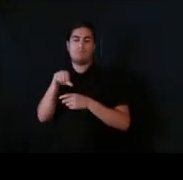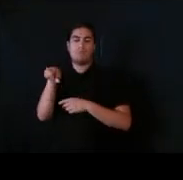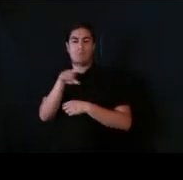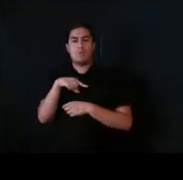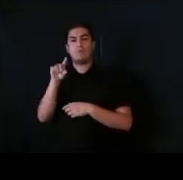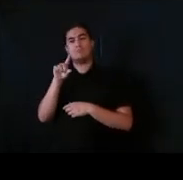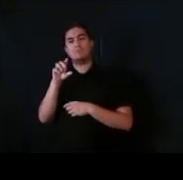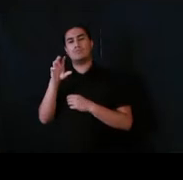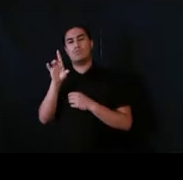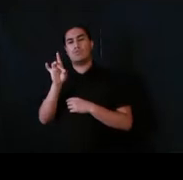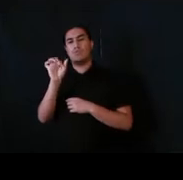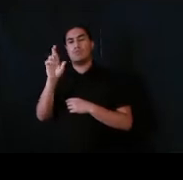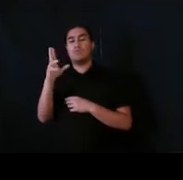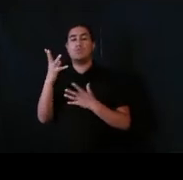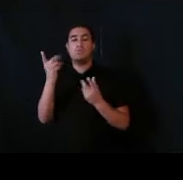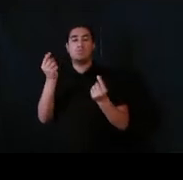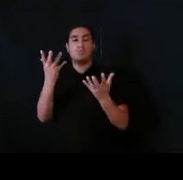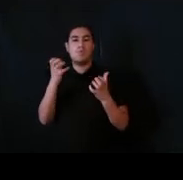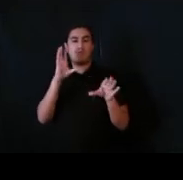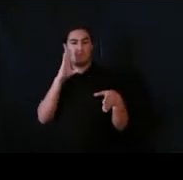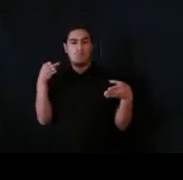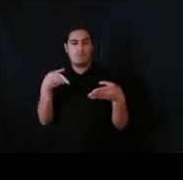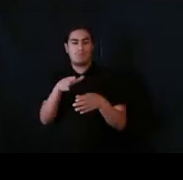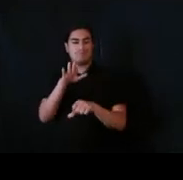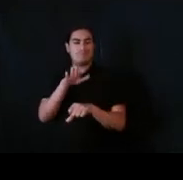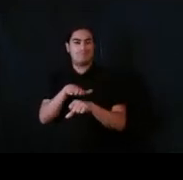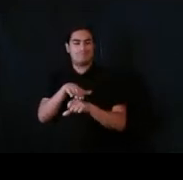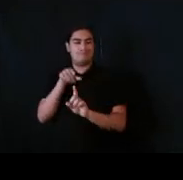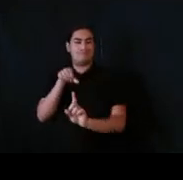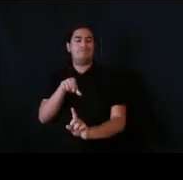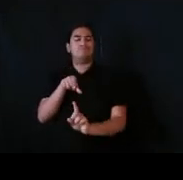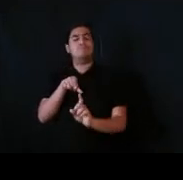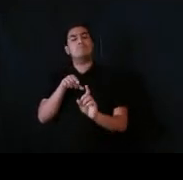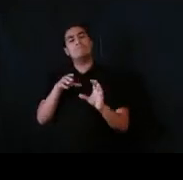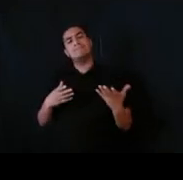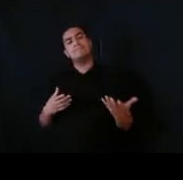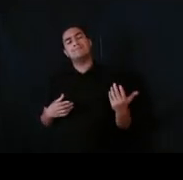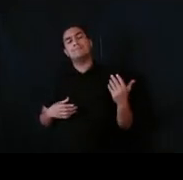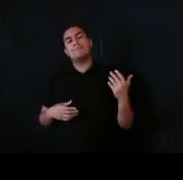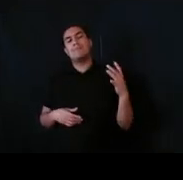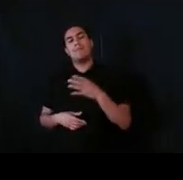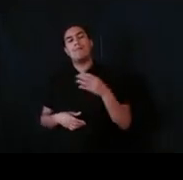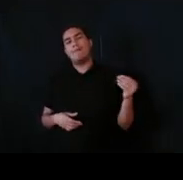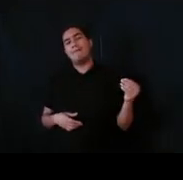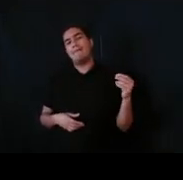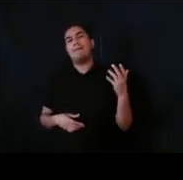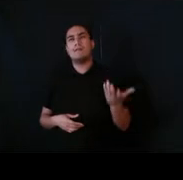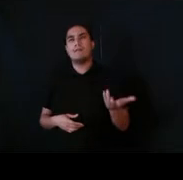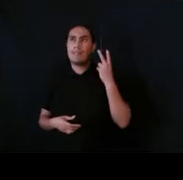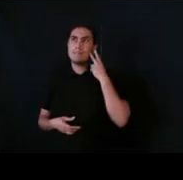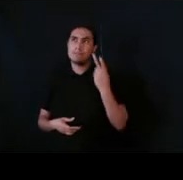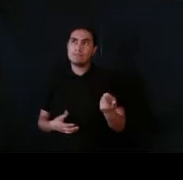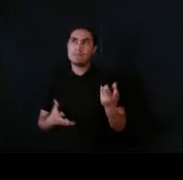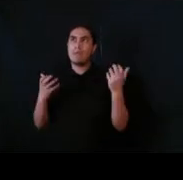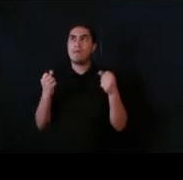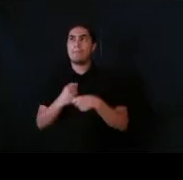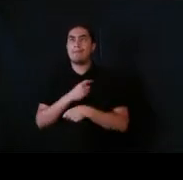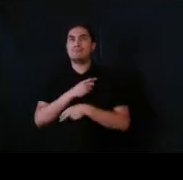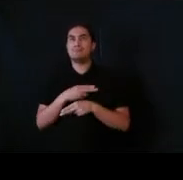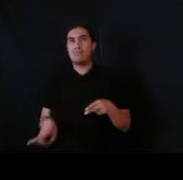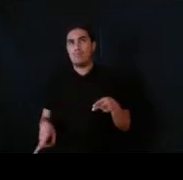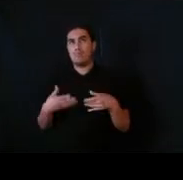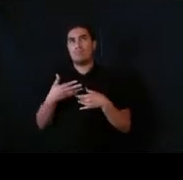we do want to continue to draw attention to this um and let me see i want to make it short